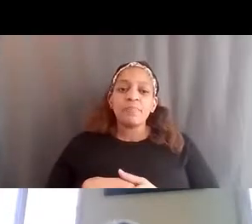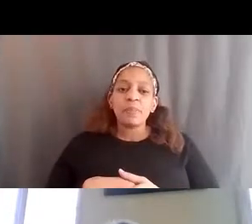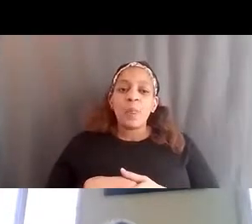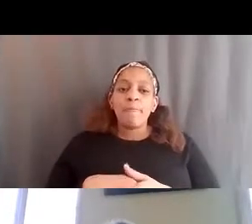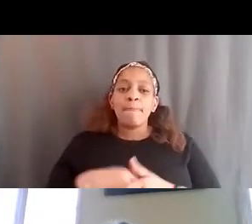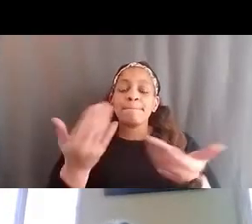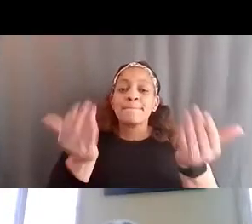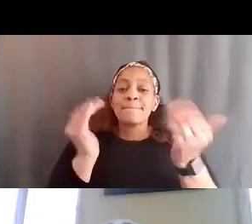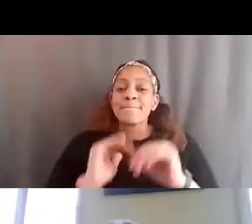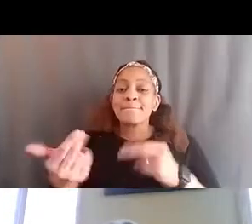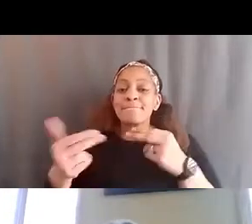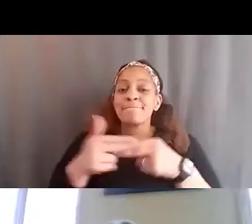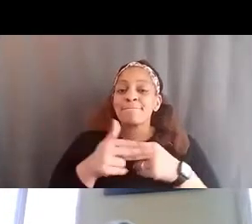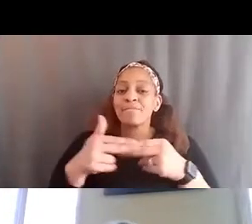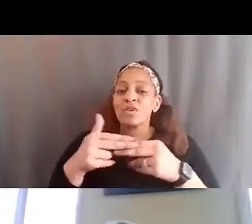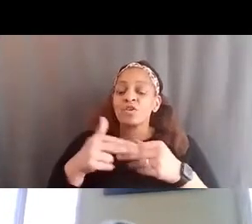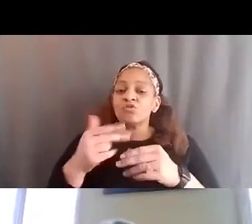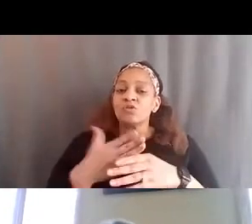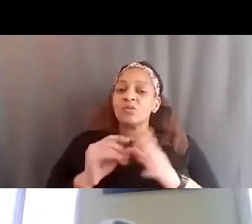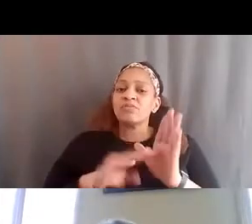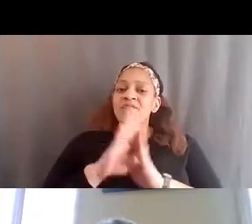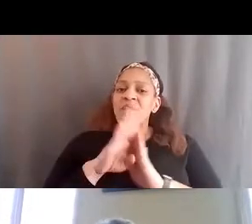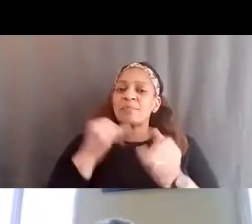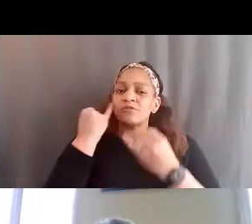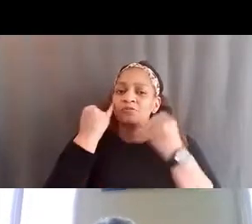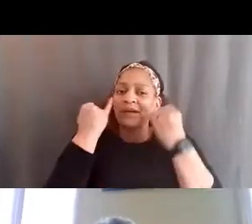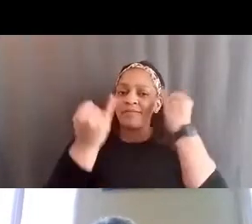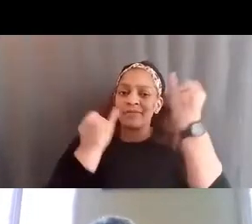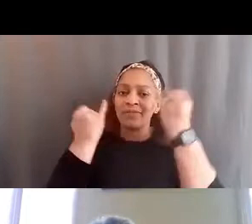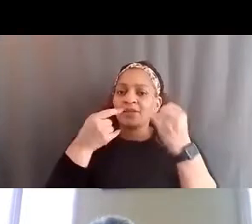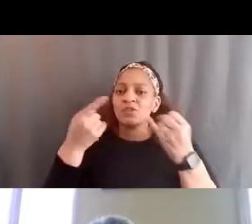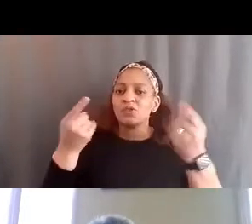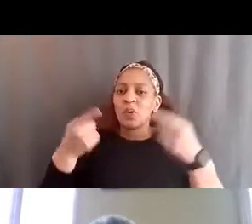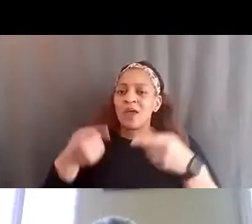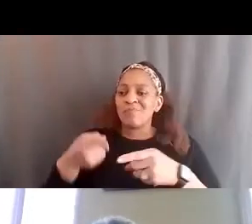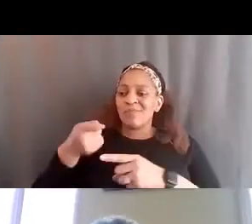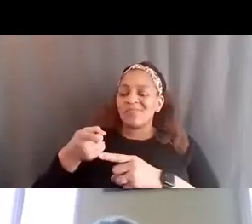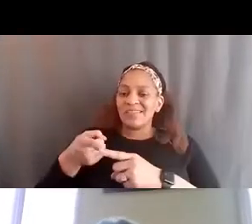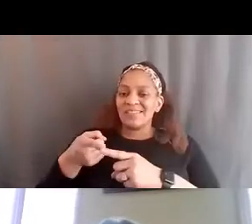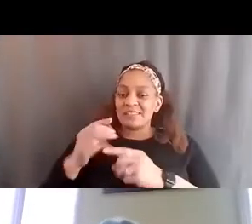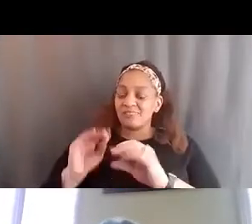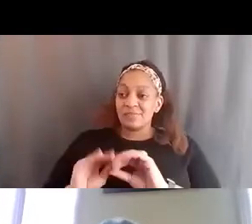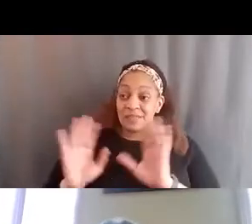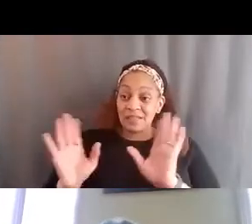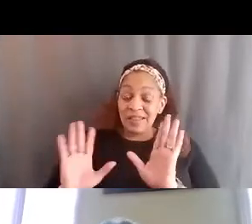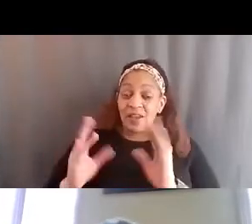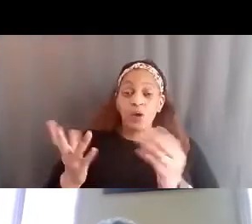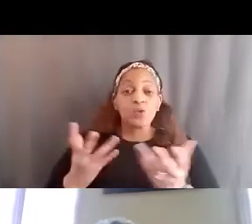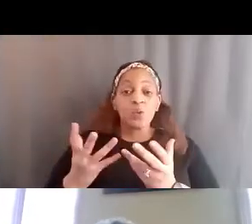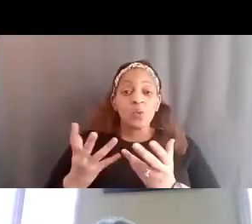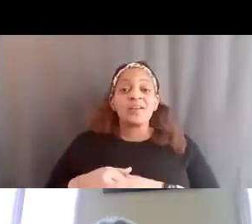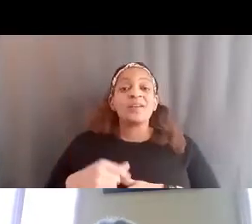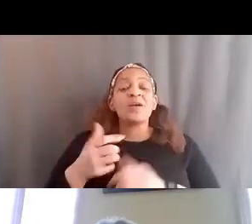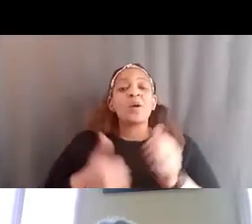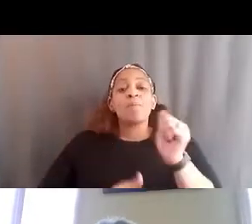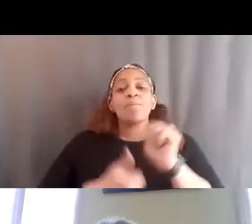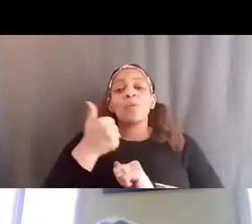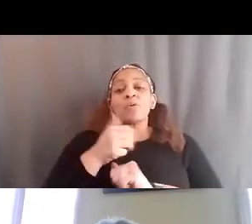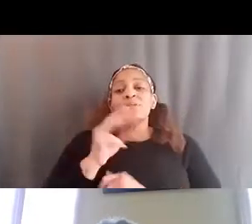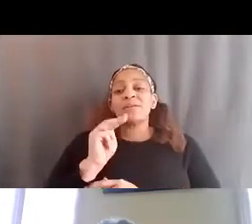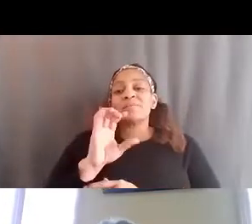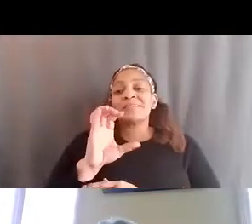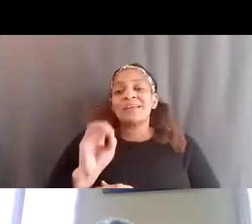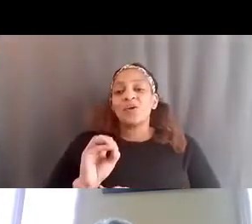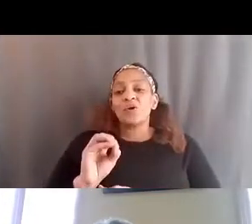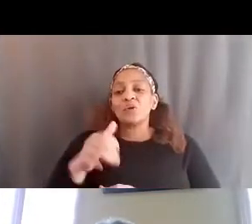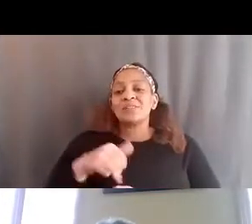So building on that idea, what has come to be very clear is that most MCOs